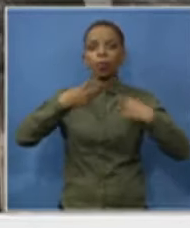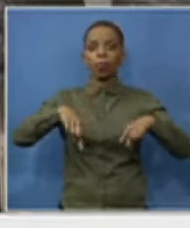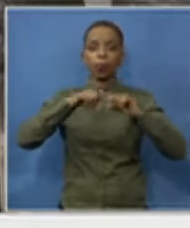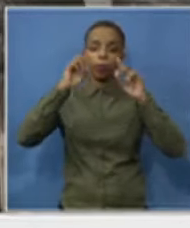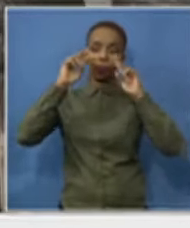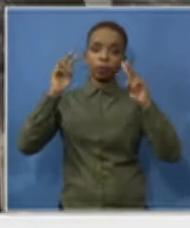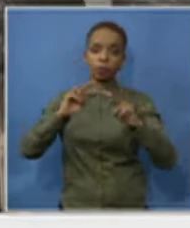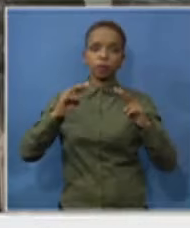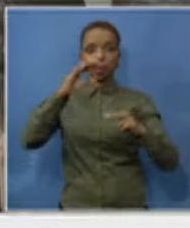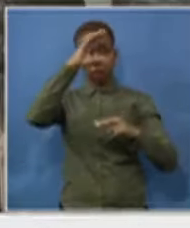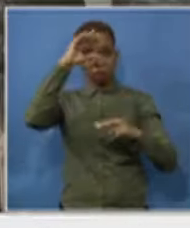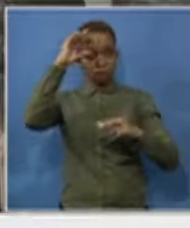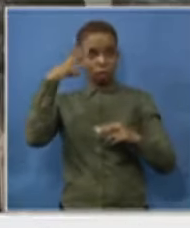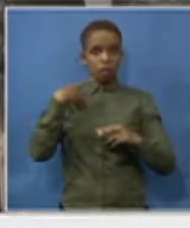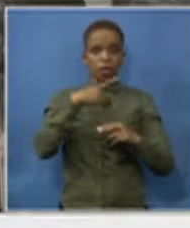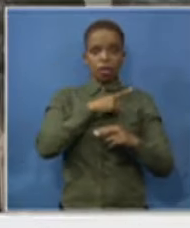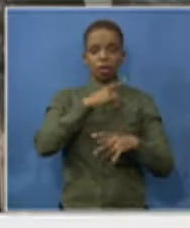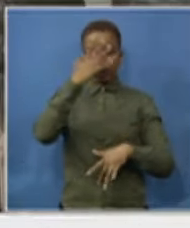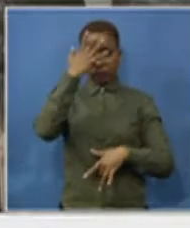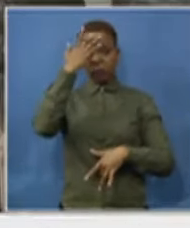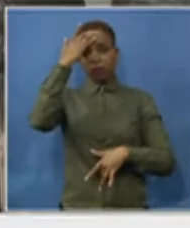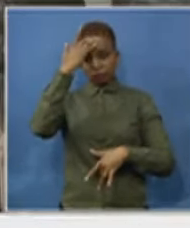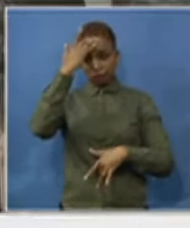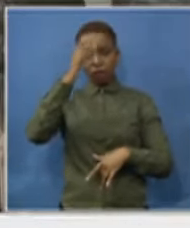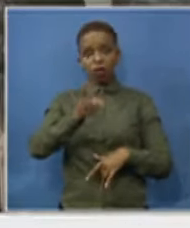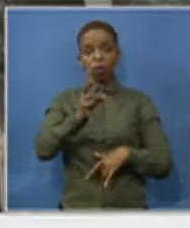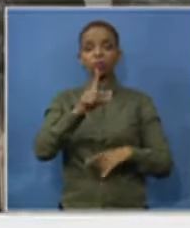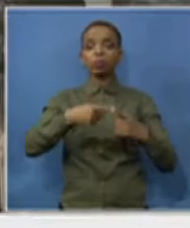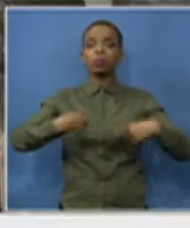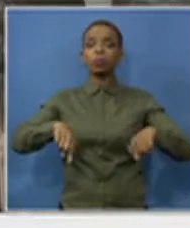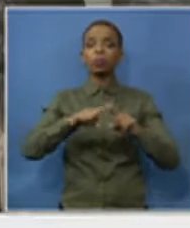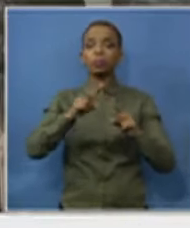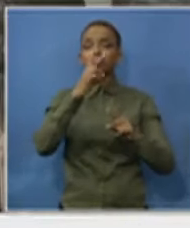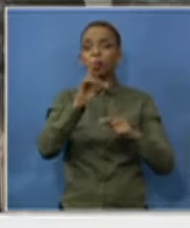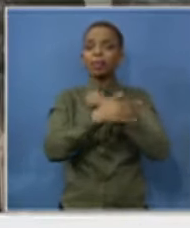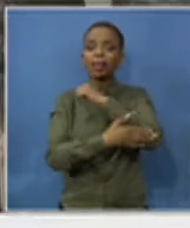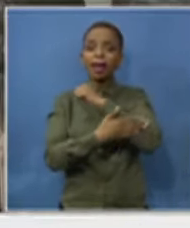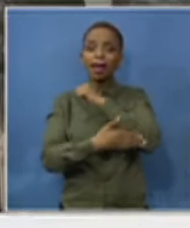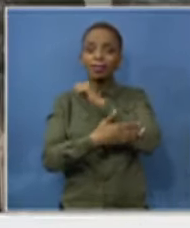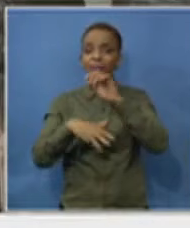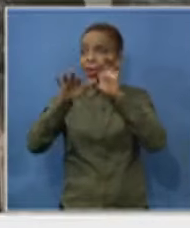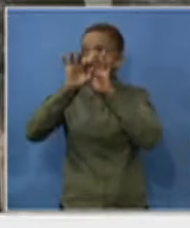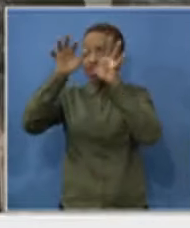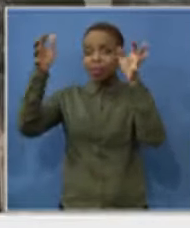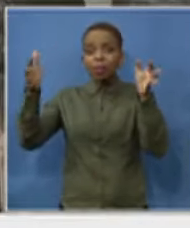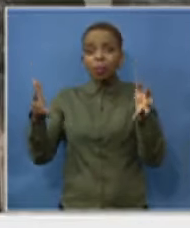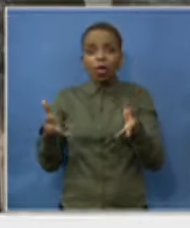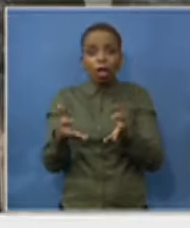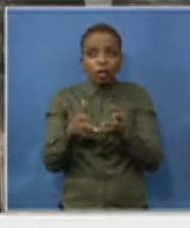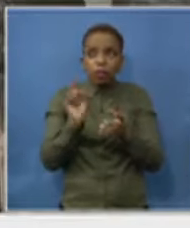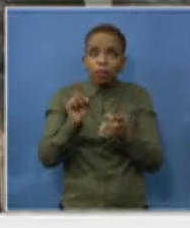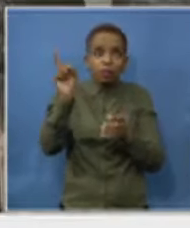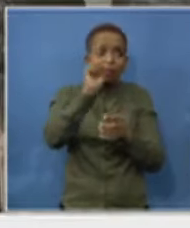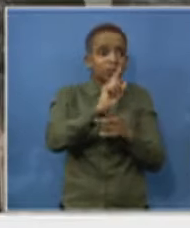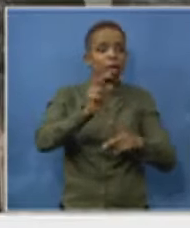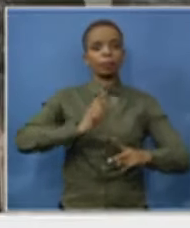amongst healthcare workers. We think it's also highlighting that countries around the world were just not prepared